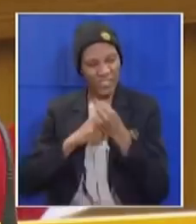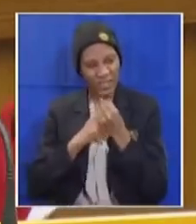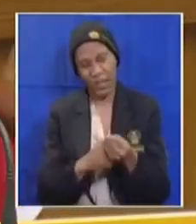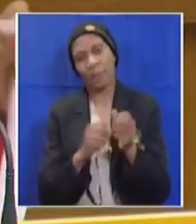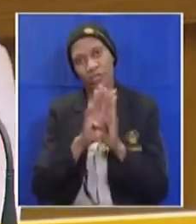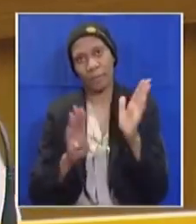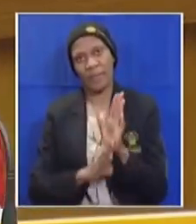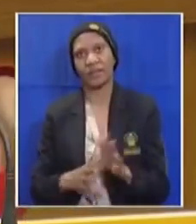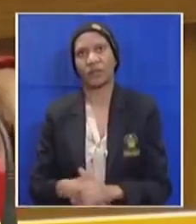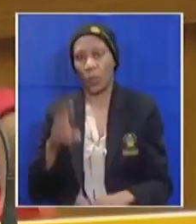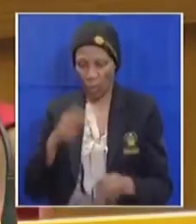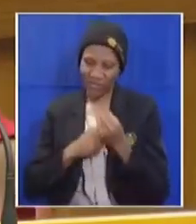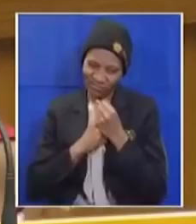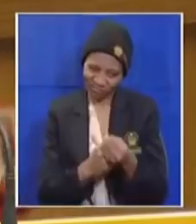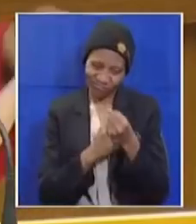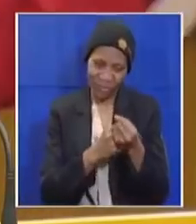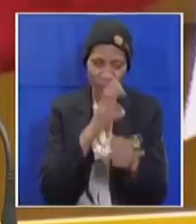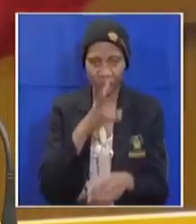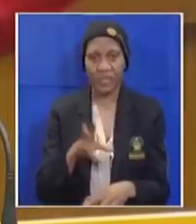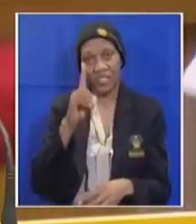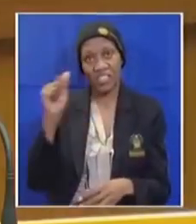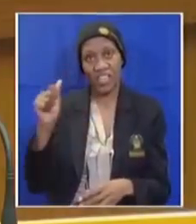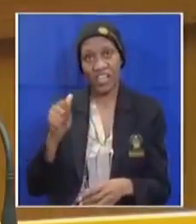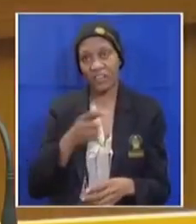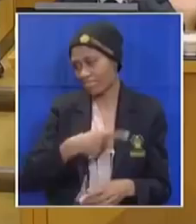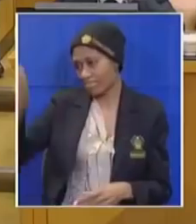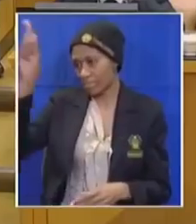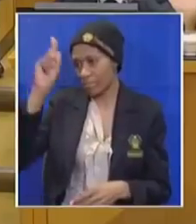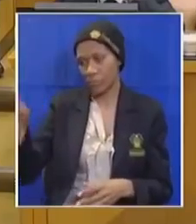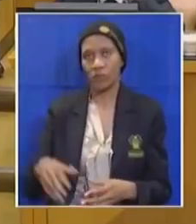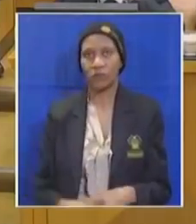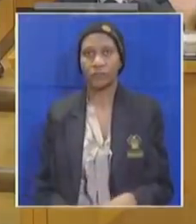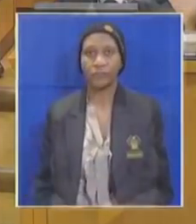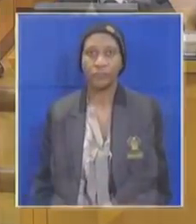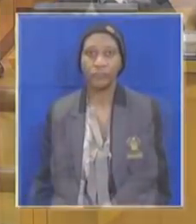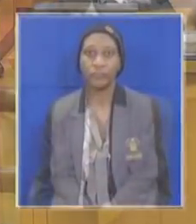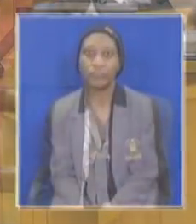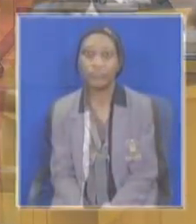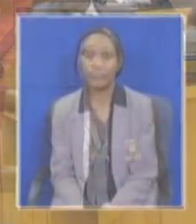and we will support it, and the DA can go and report it at Stellenbosch.